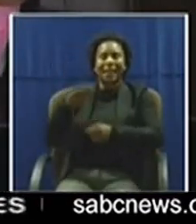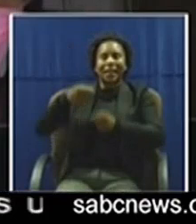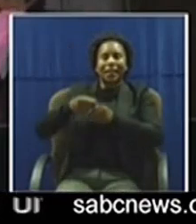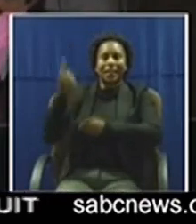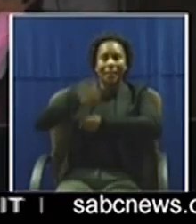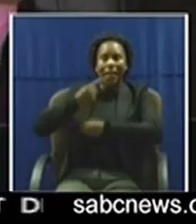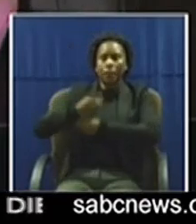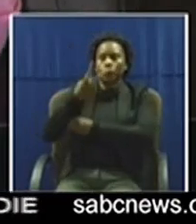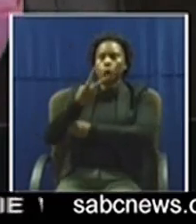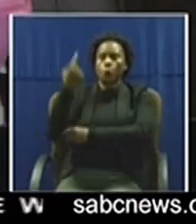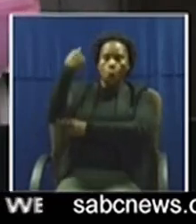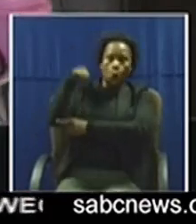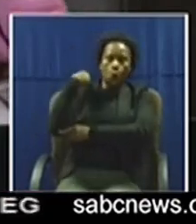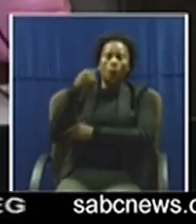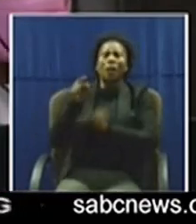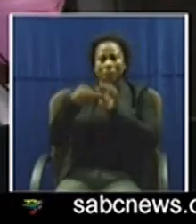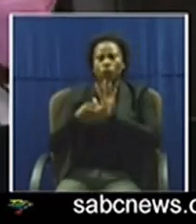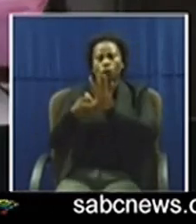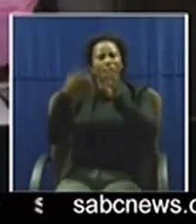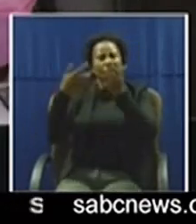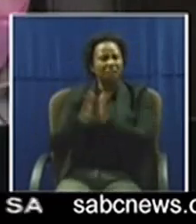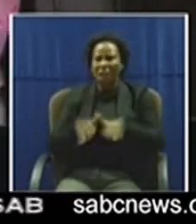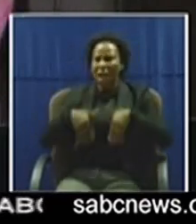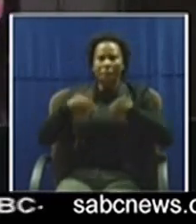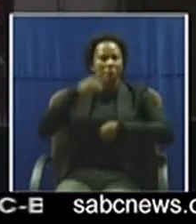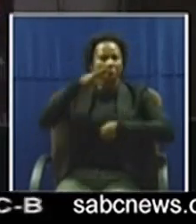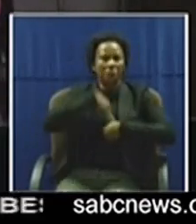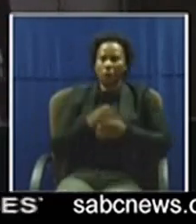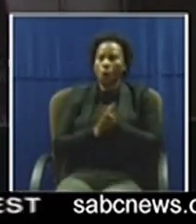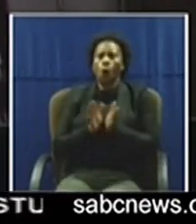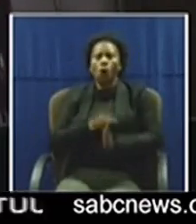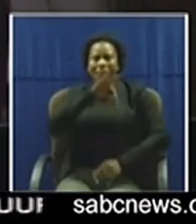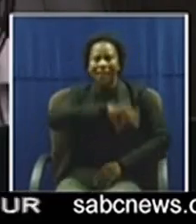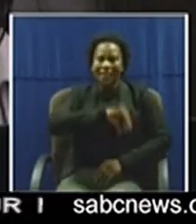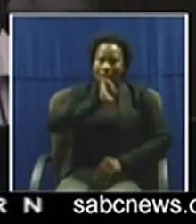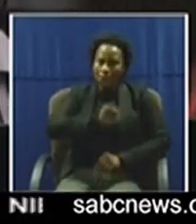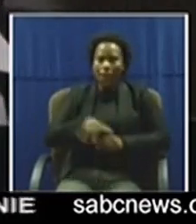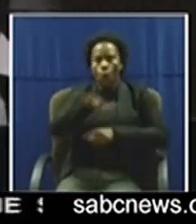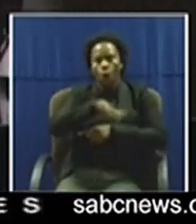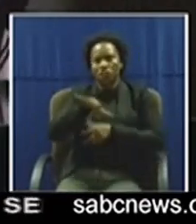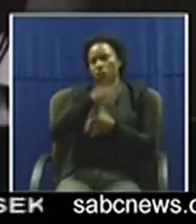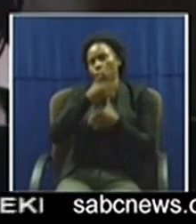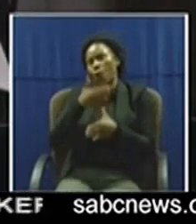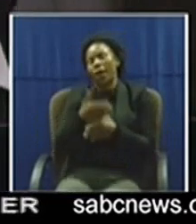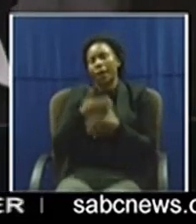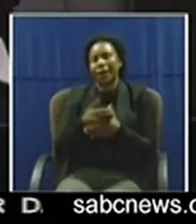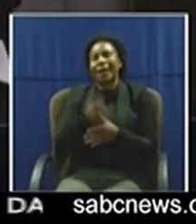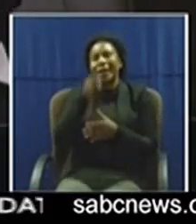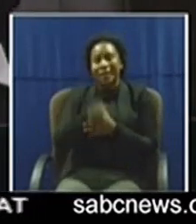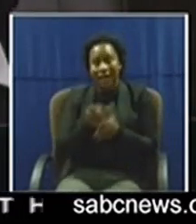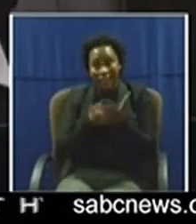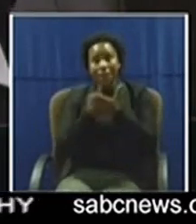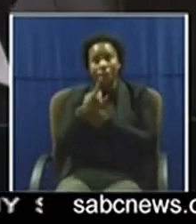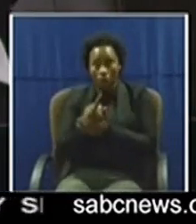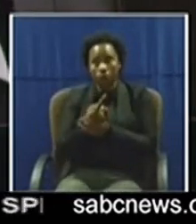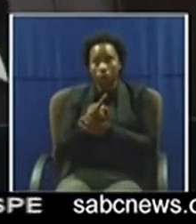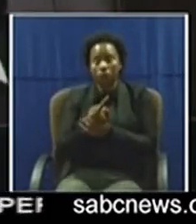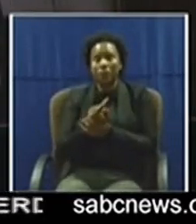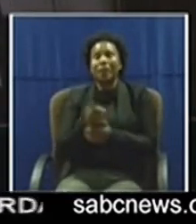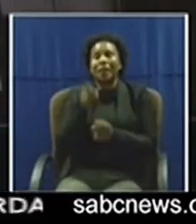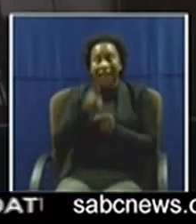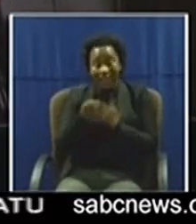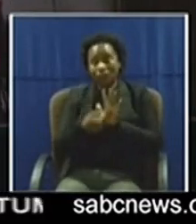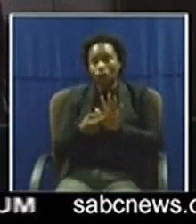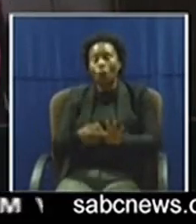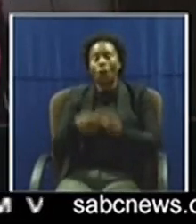demonstrated their unhappiness with their wages and their conditions of employment. That event has become the hallmark of Freedom